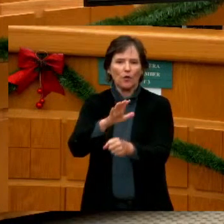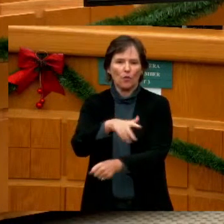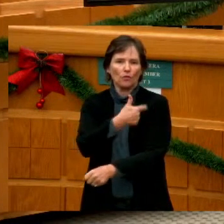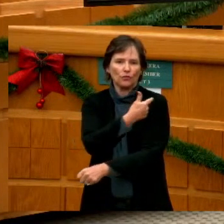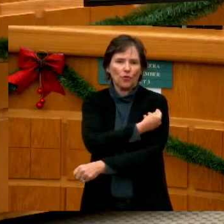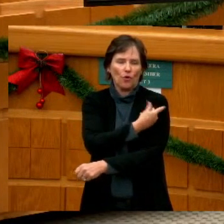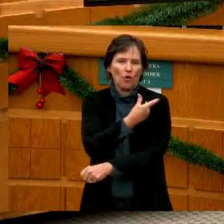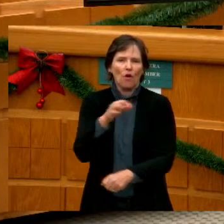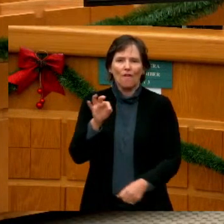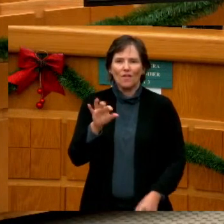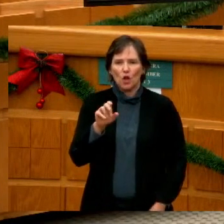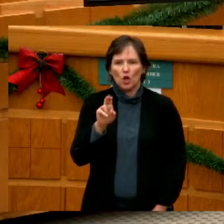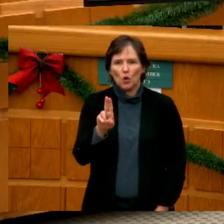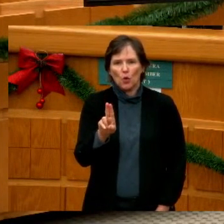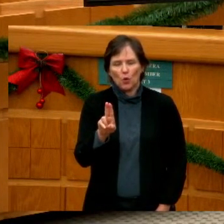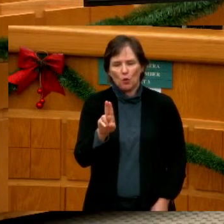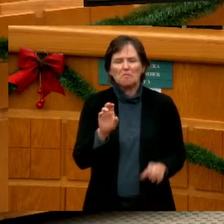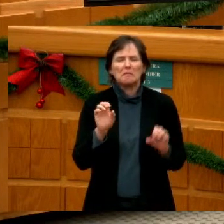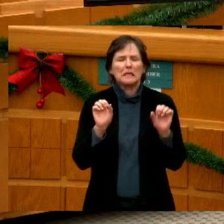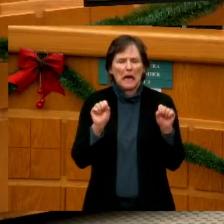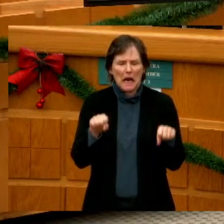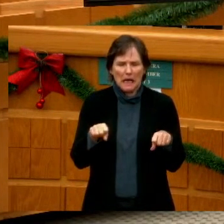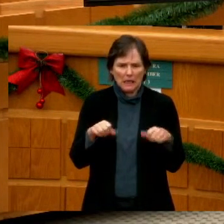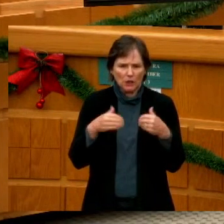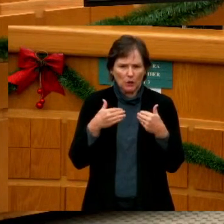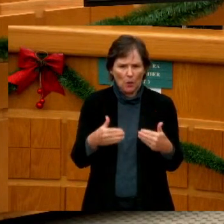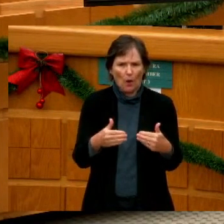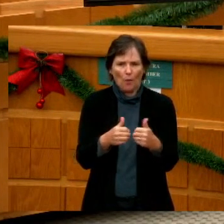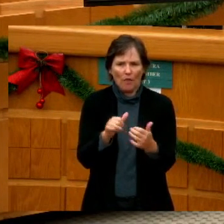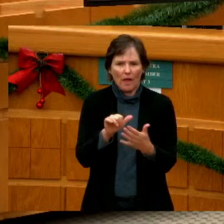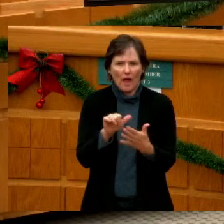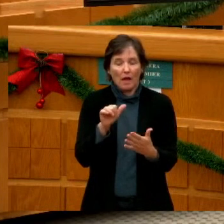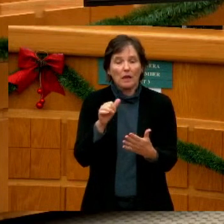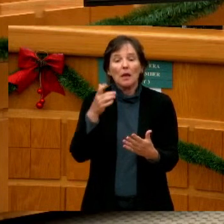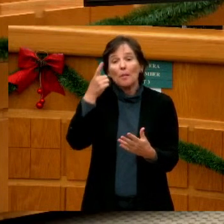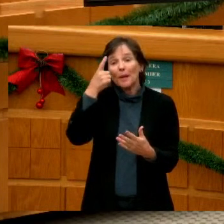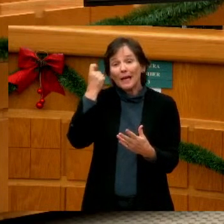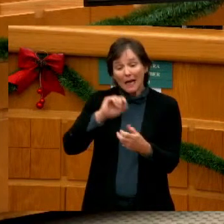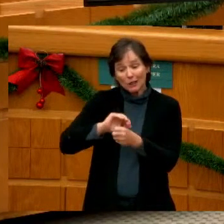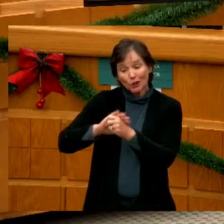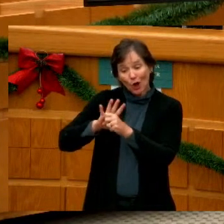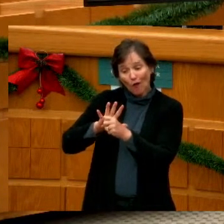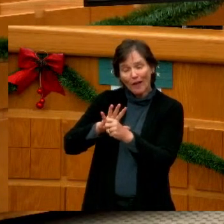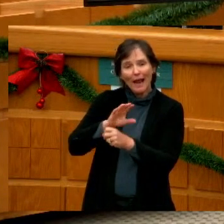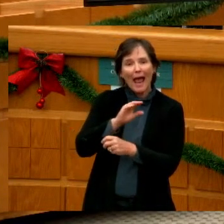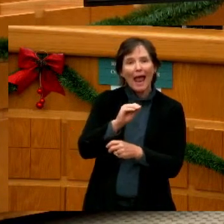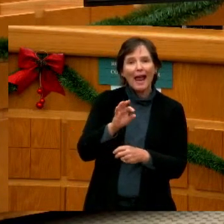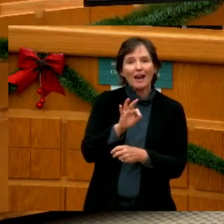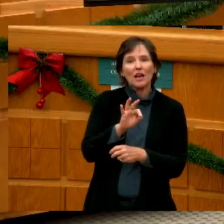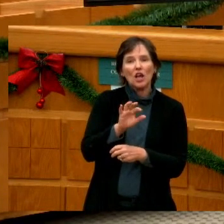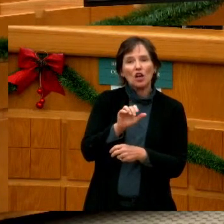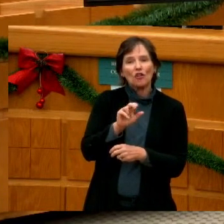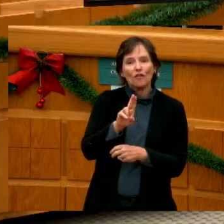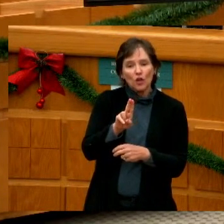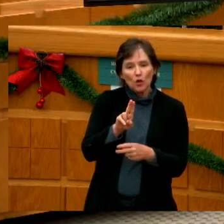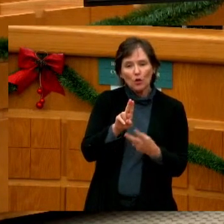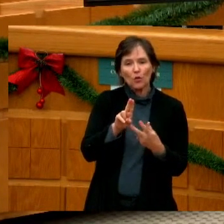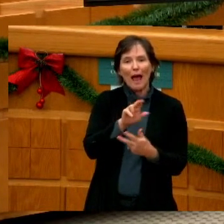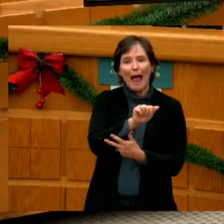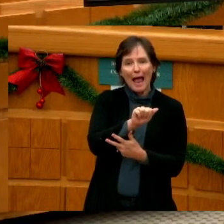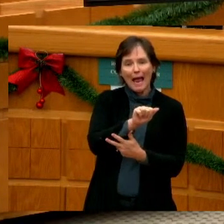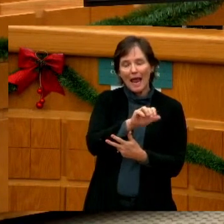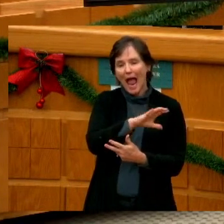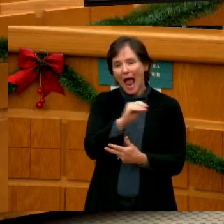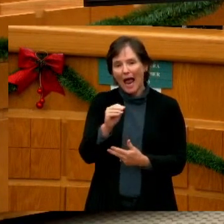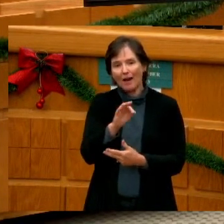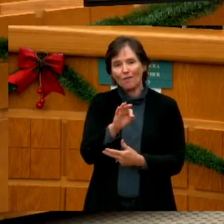lot of benefits, including reducing the risk of getting severe illness due to the flu. And with both viruses circulating, it's